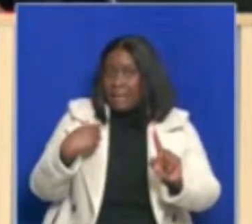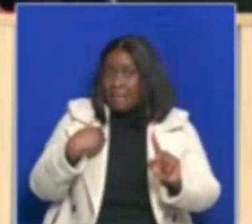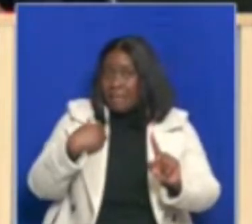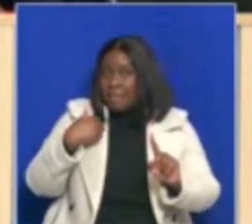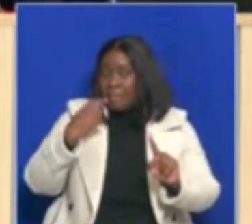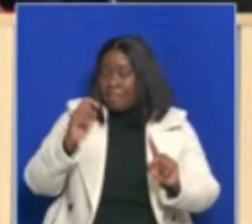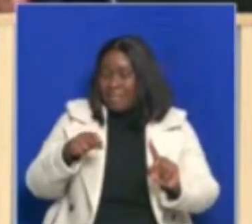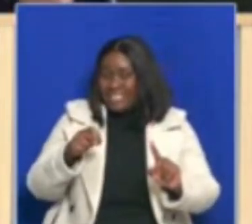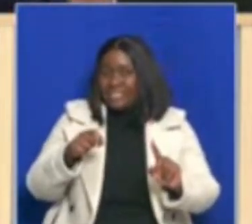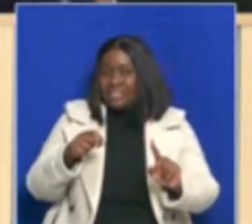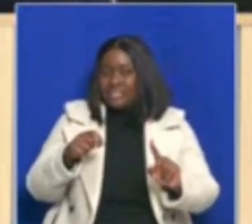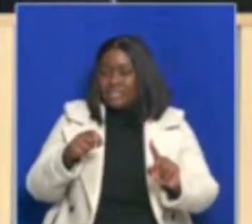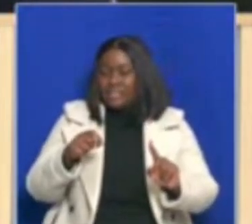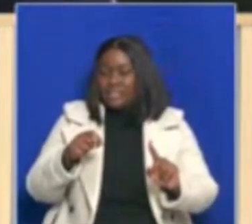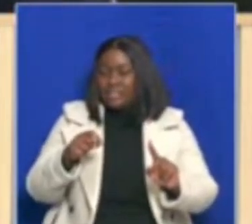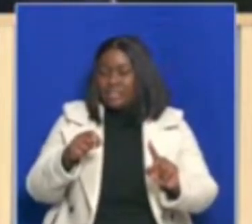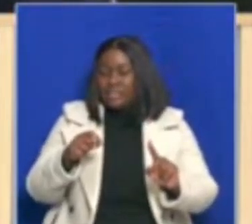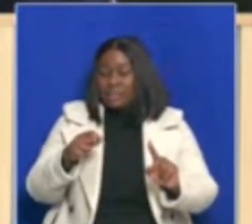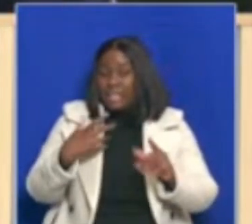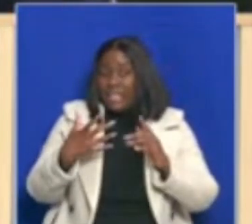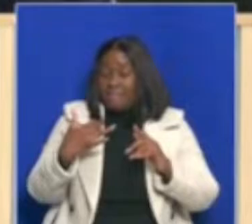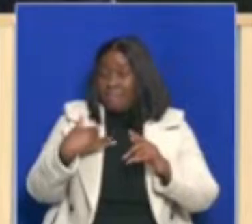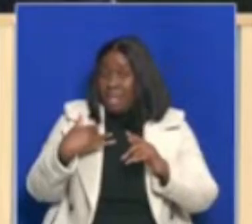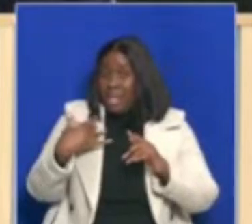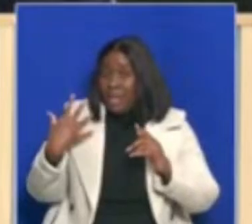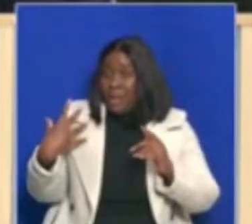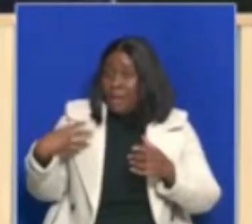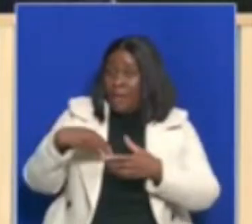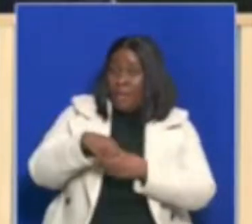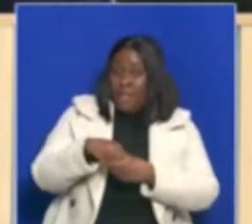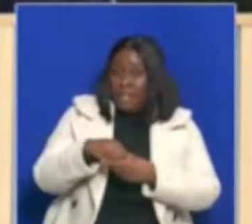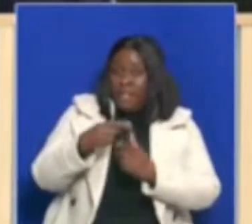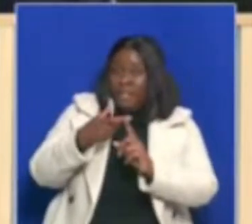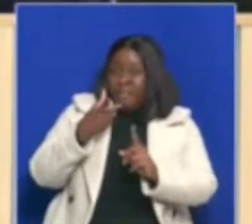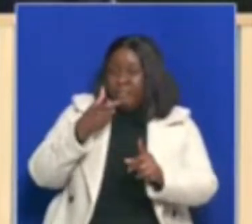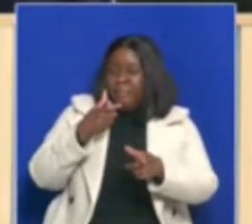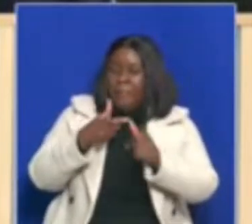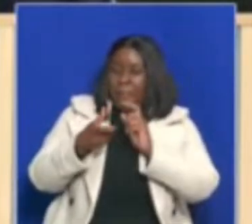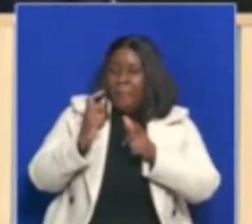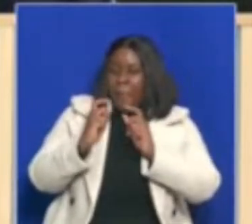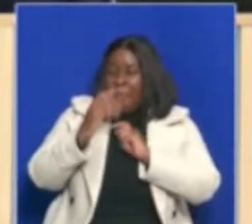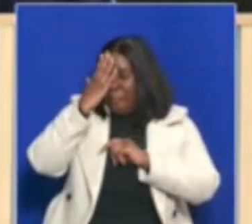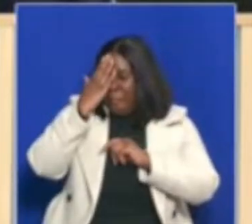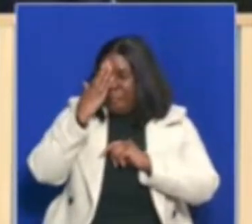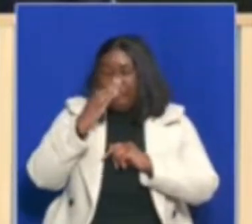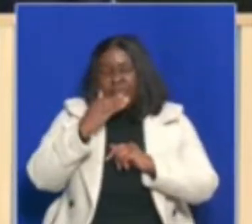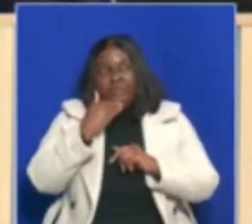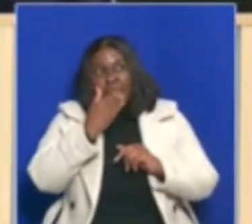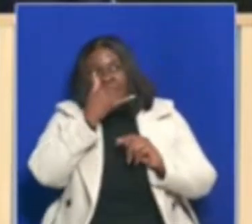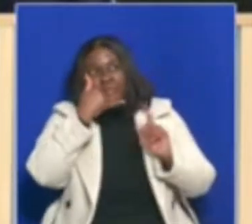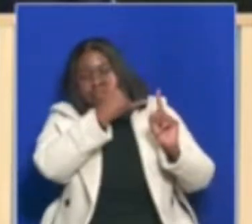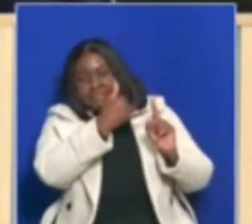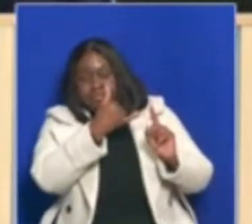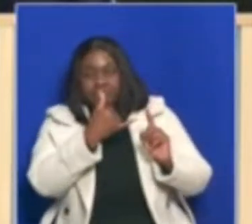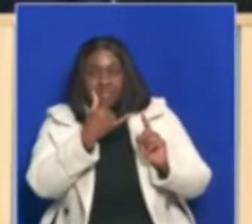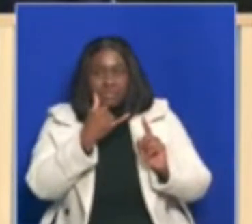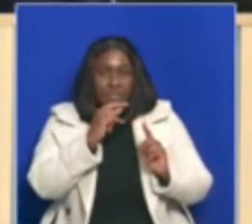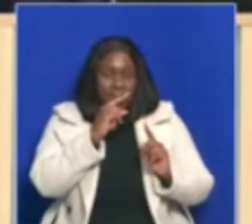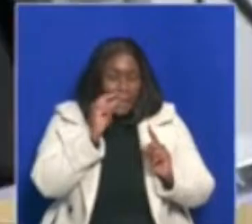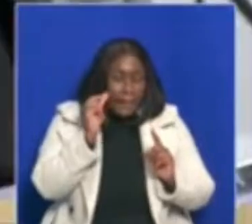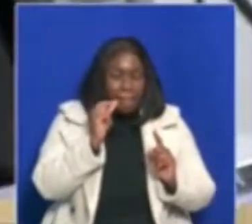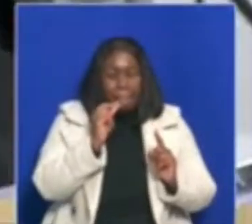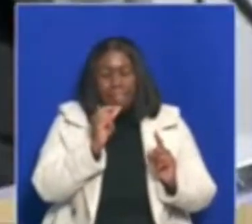who was part of that incident would know who to call at IPID? Sure, in majority of